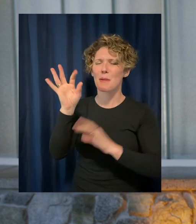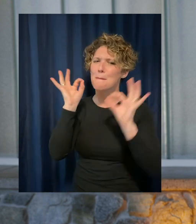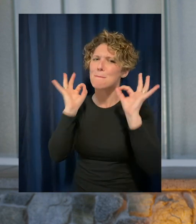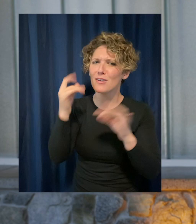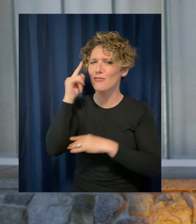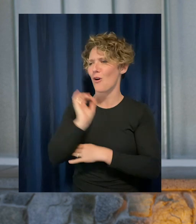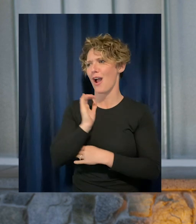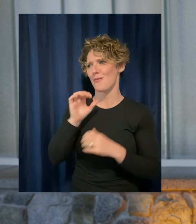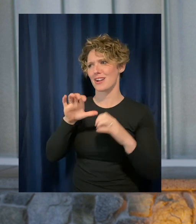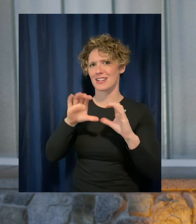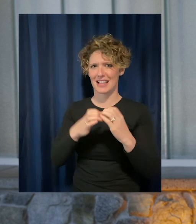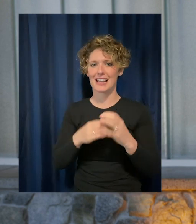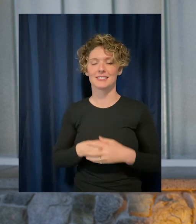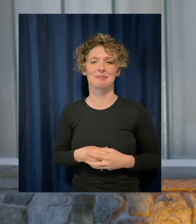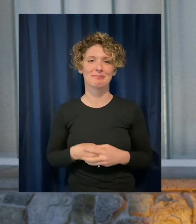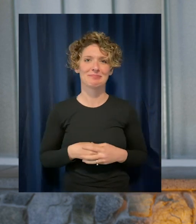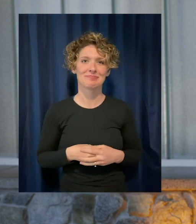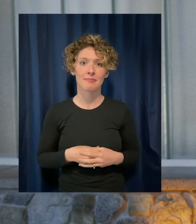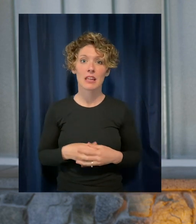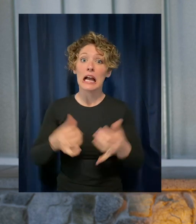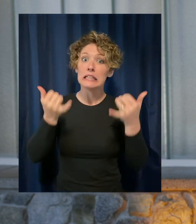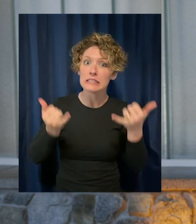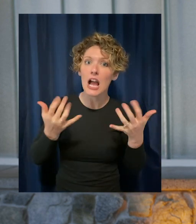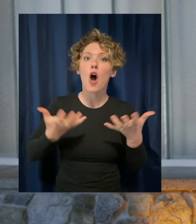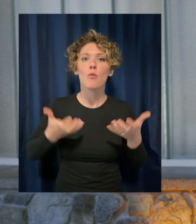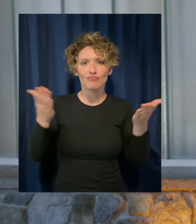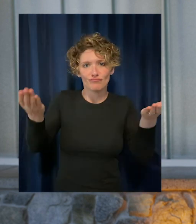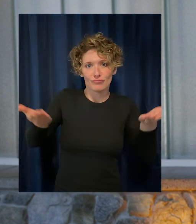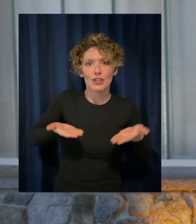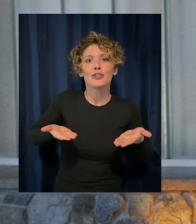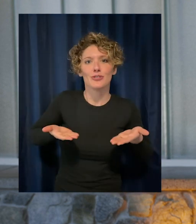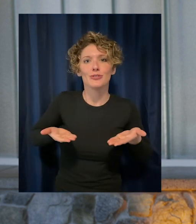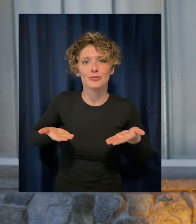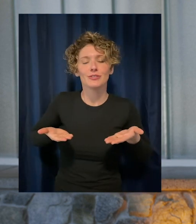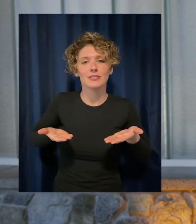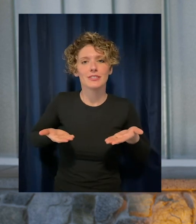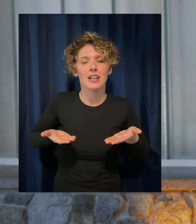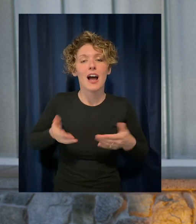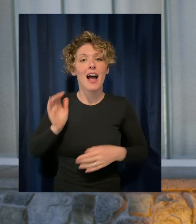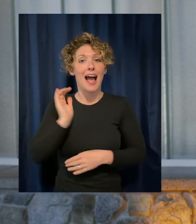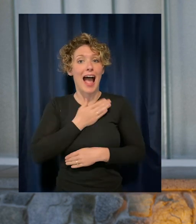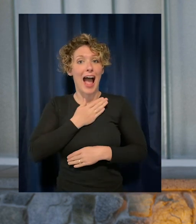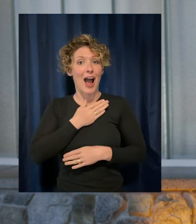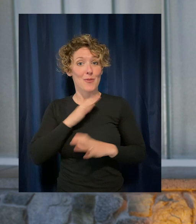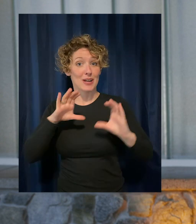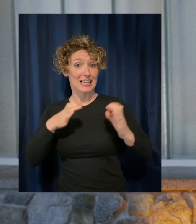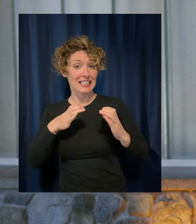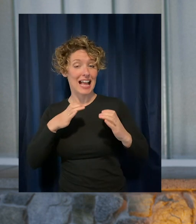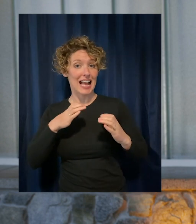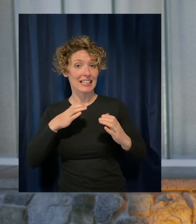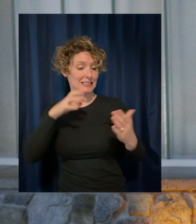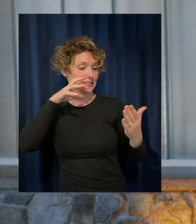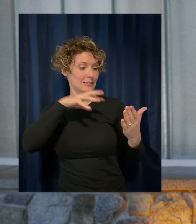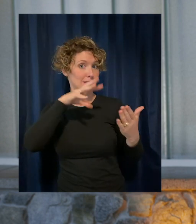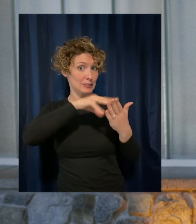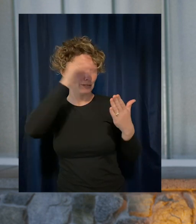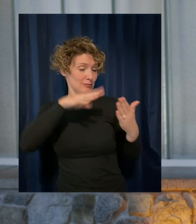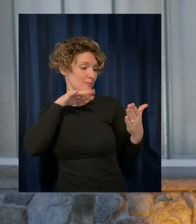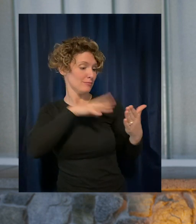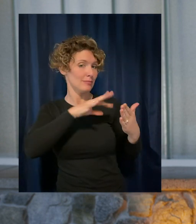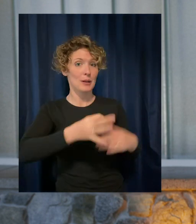enrollment student at Alaska Pacific University. Ladies and gentlemen, I give you the class of 2020's valedictorian, Luke